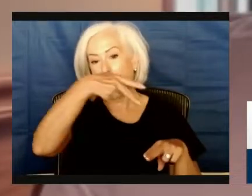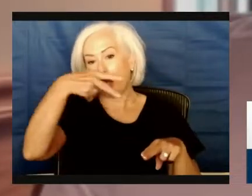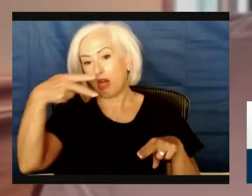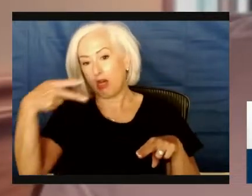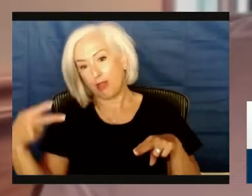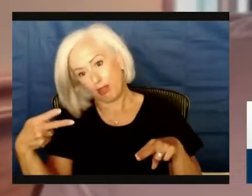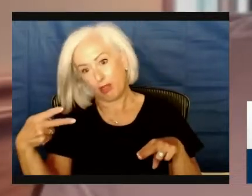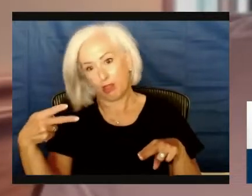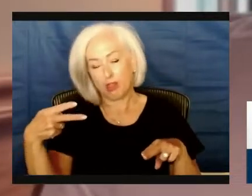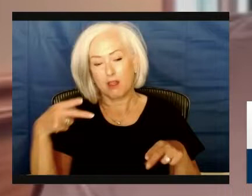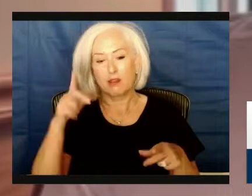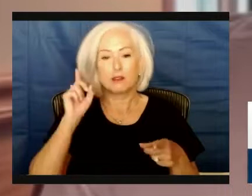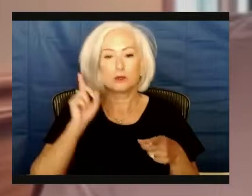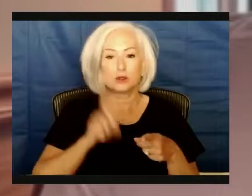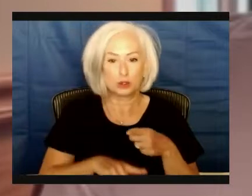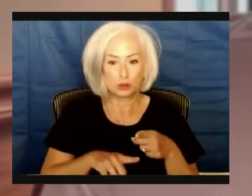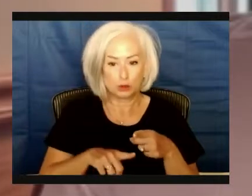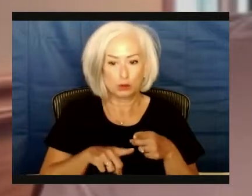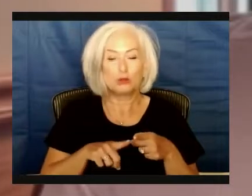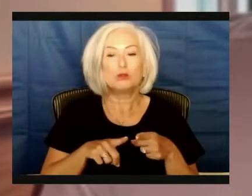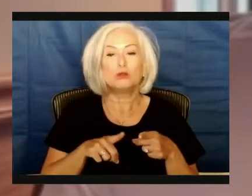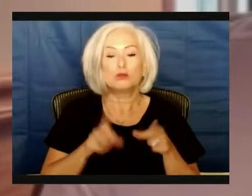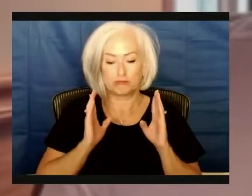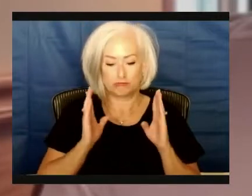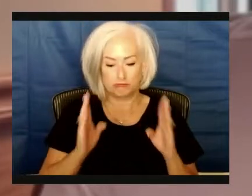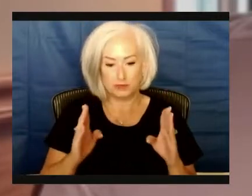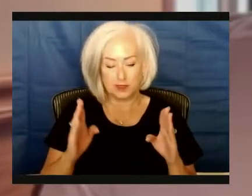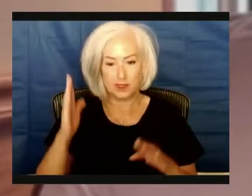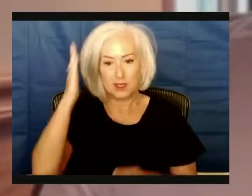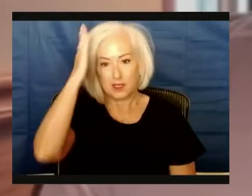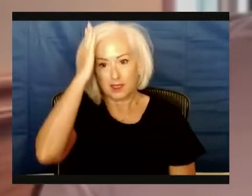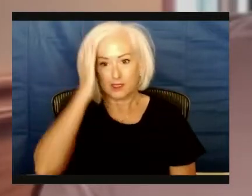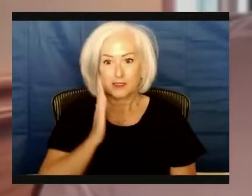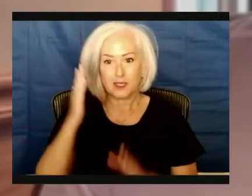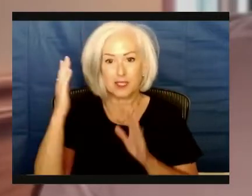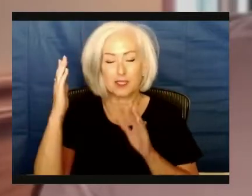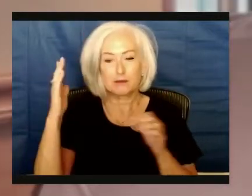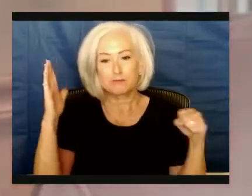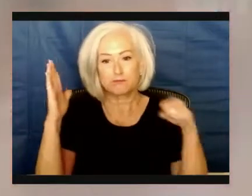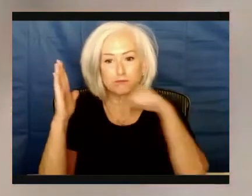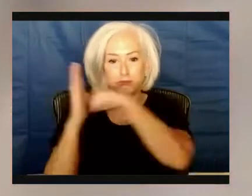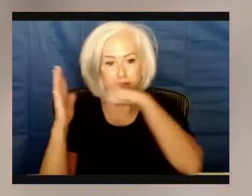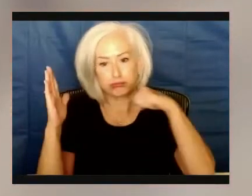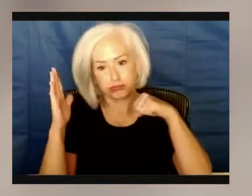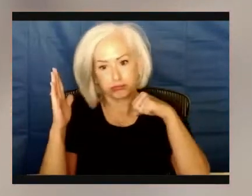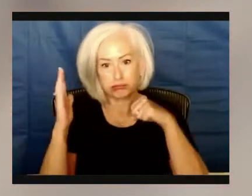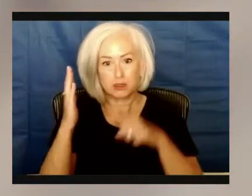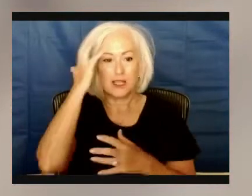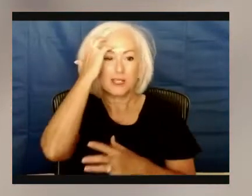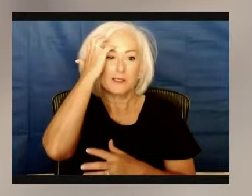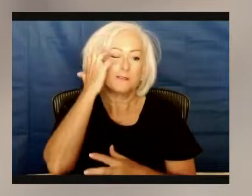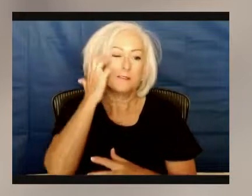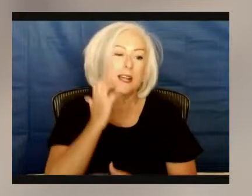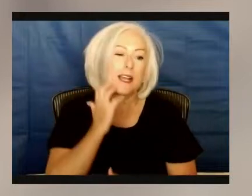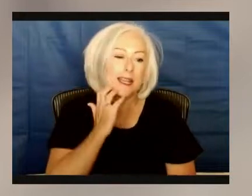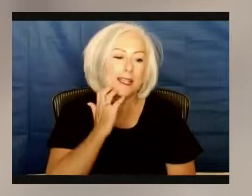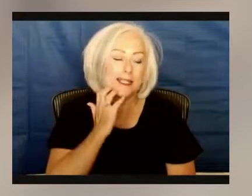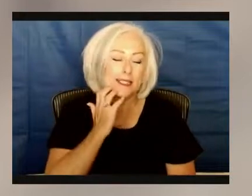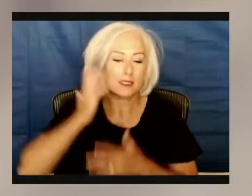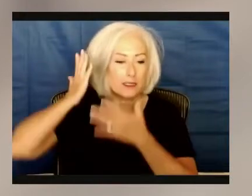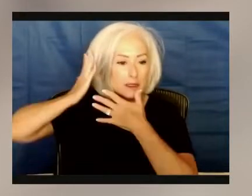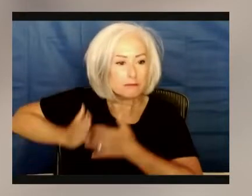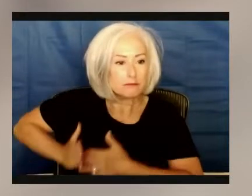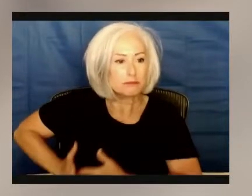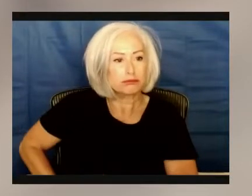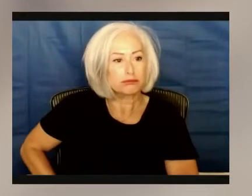the train car, hitting my head and scraping my face and hitting the right side of my body against